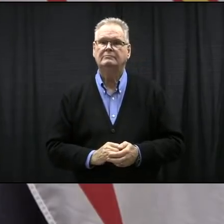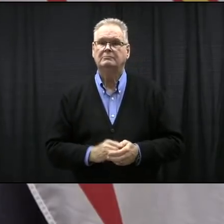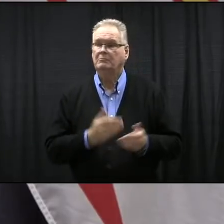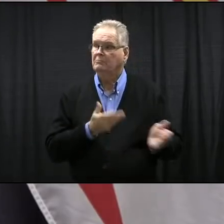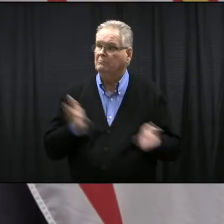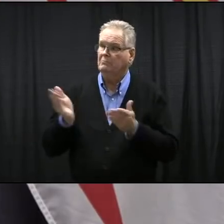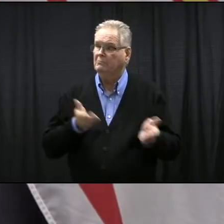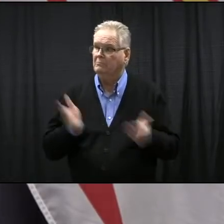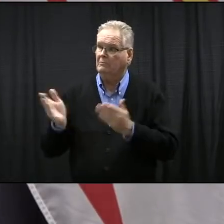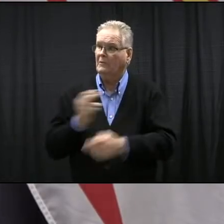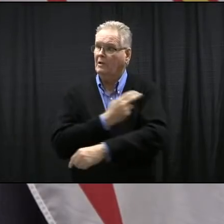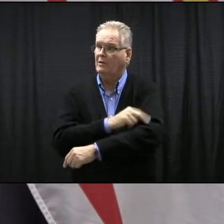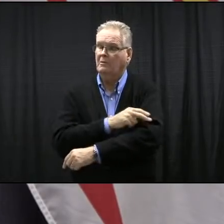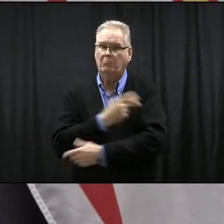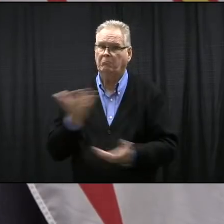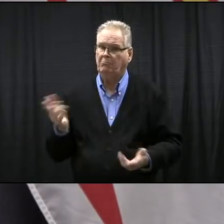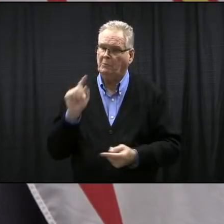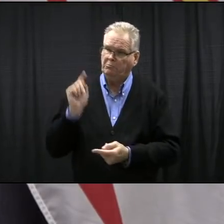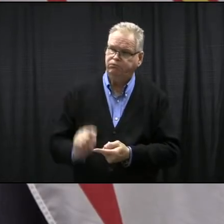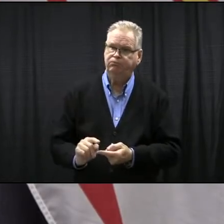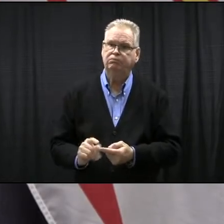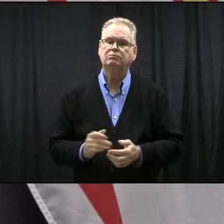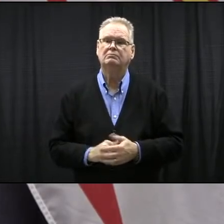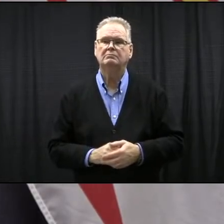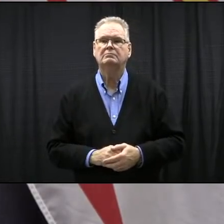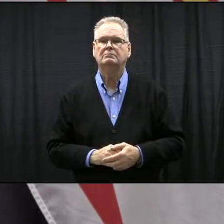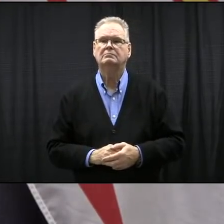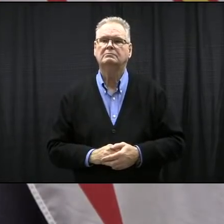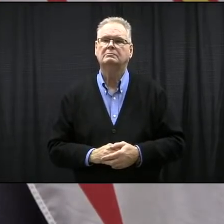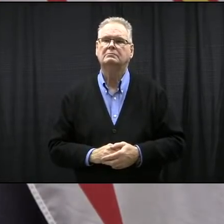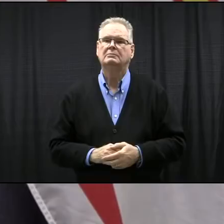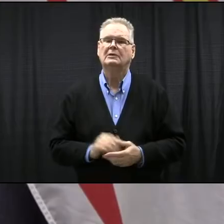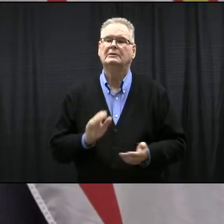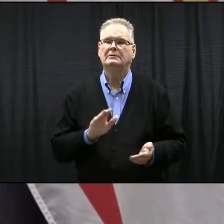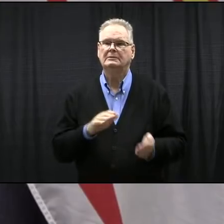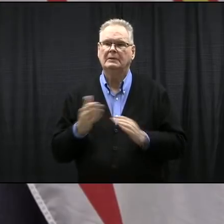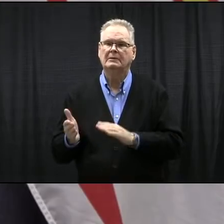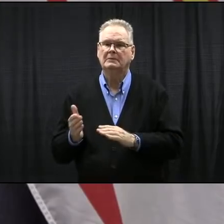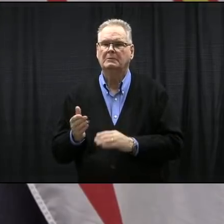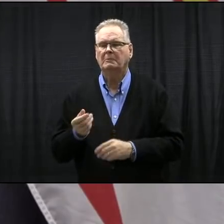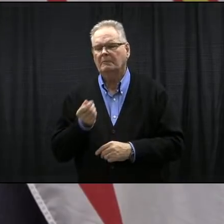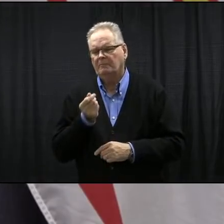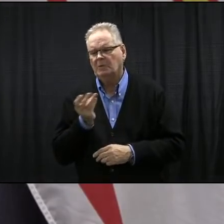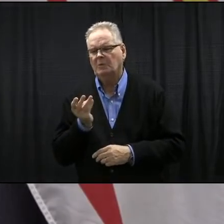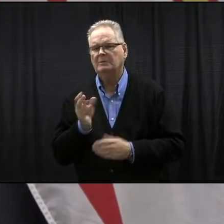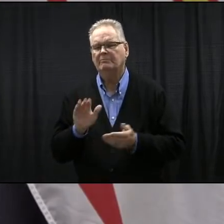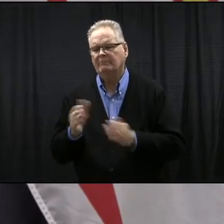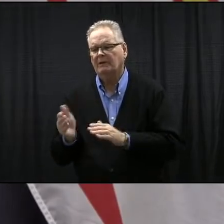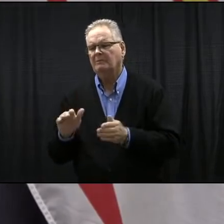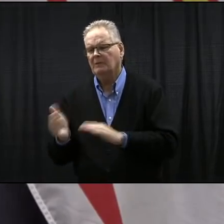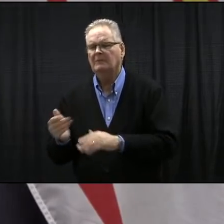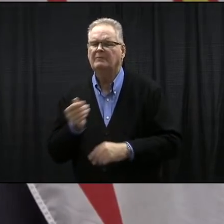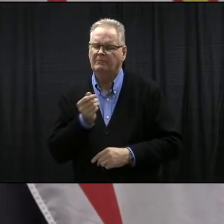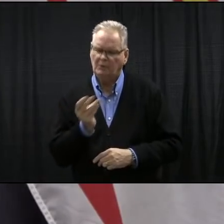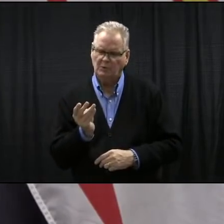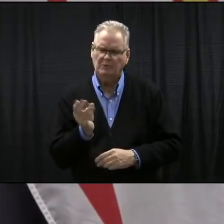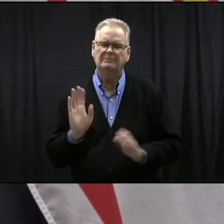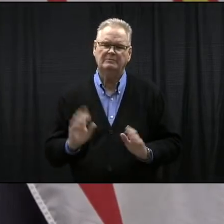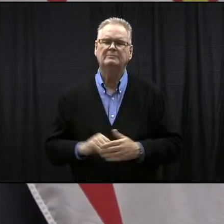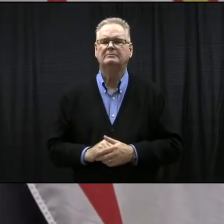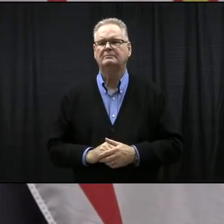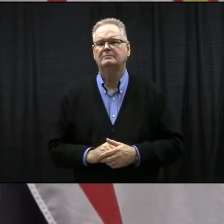breakthrough cases do occur, being fully vaccinated still reduces the likelihood of getting and transmitting the virus.